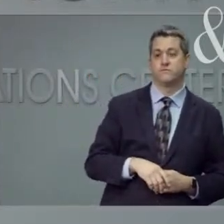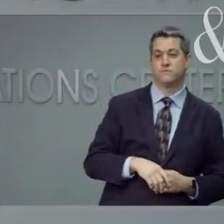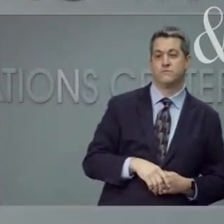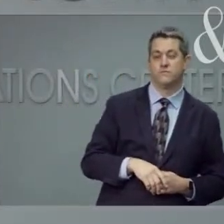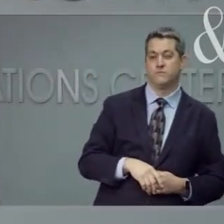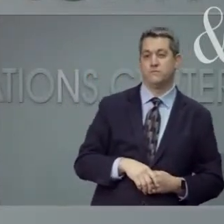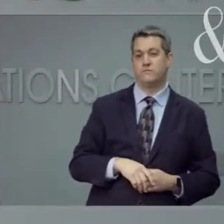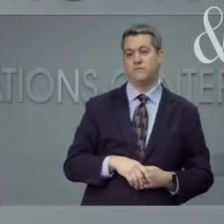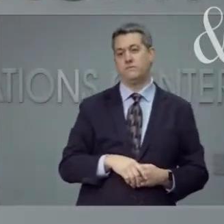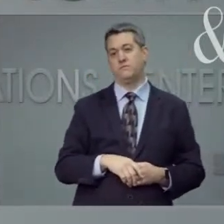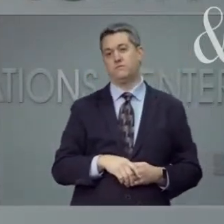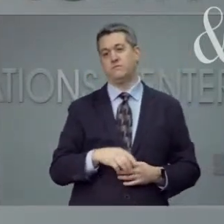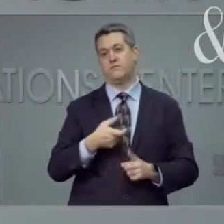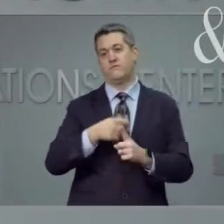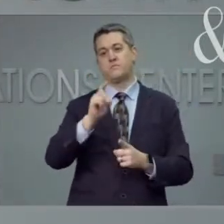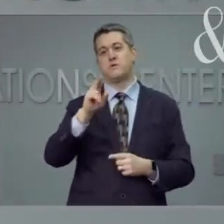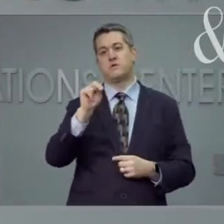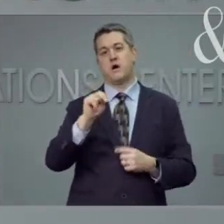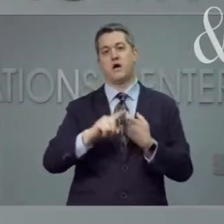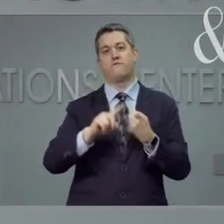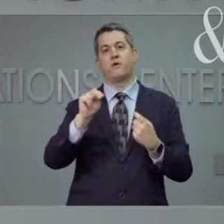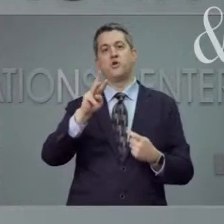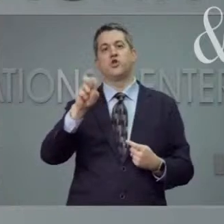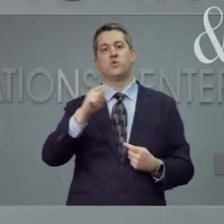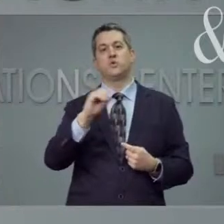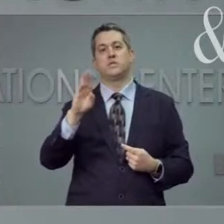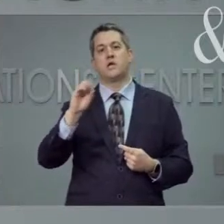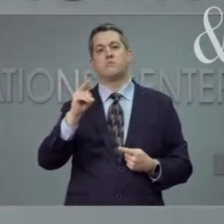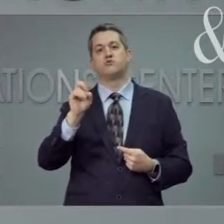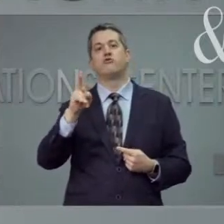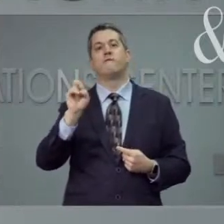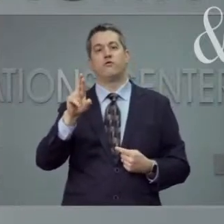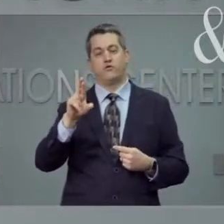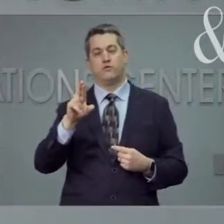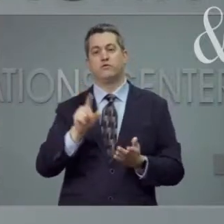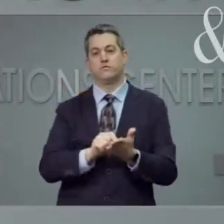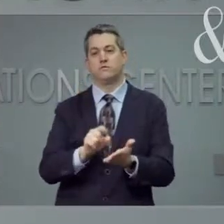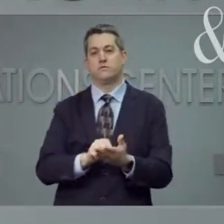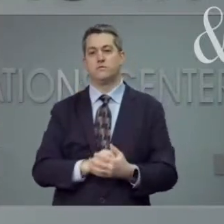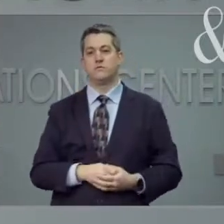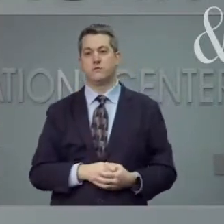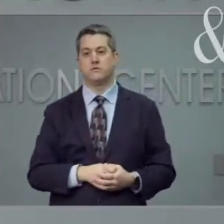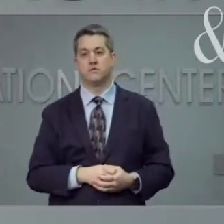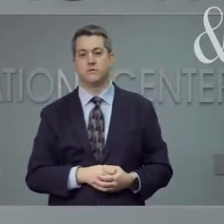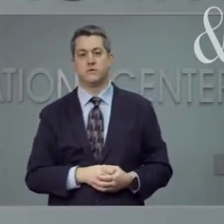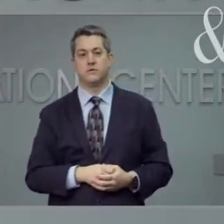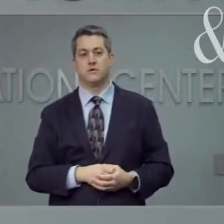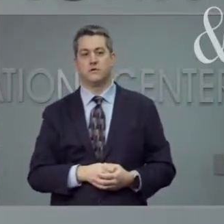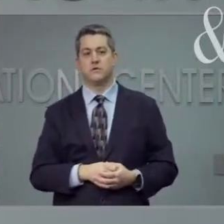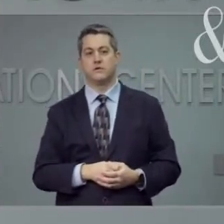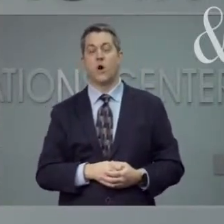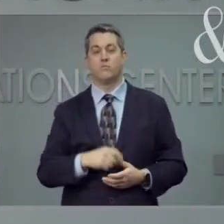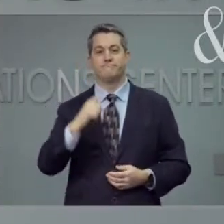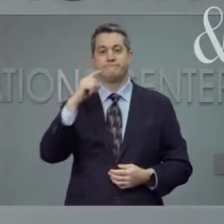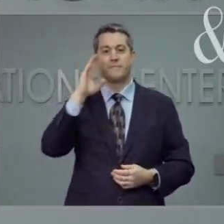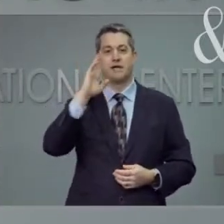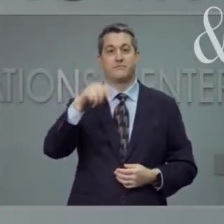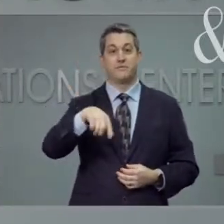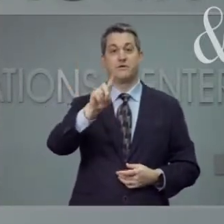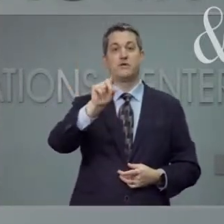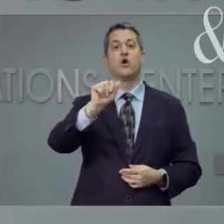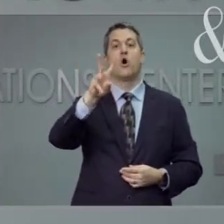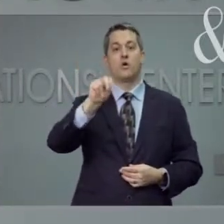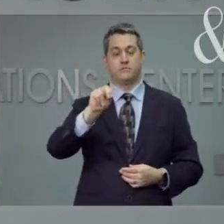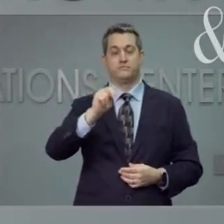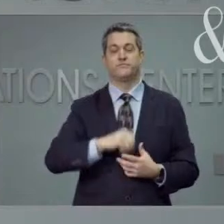Our next question is from Dawn Vaughn with the News and Observer. Hi, Dawn Vaughn with the News and Observer. Are